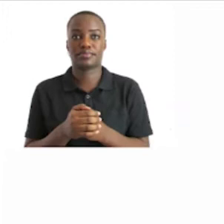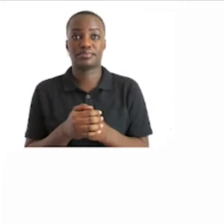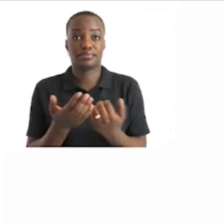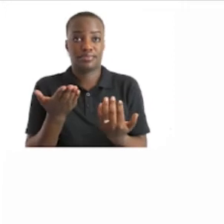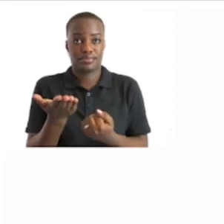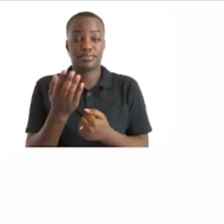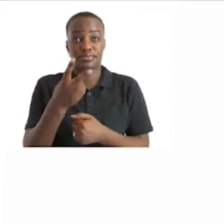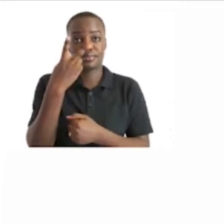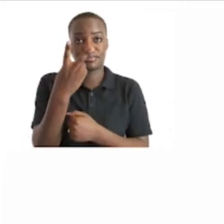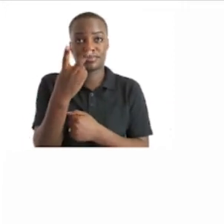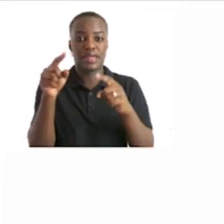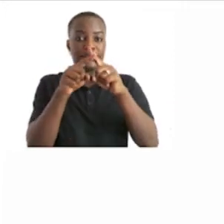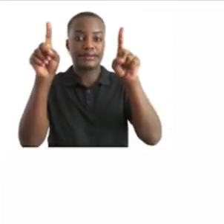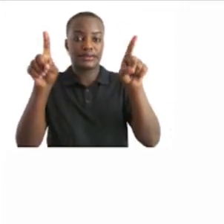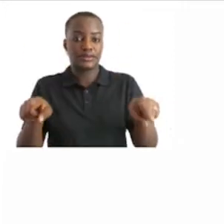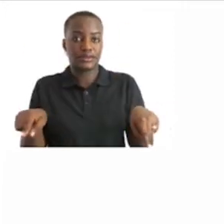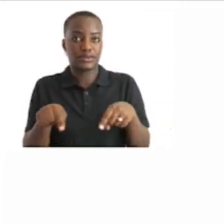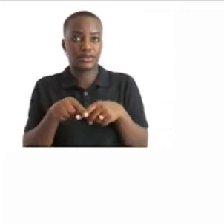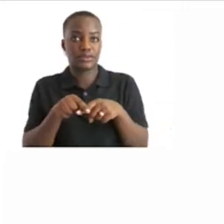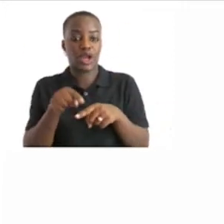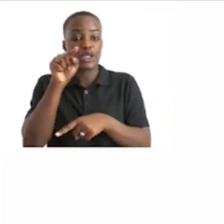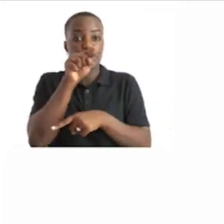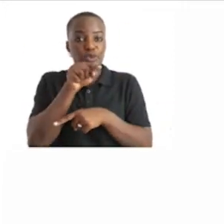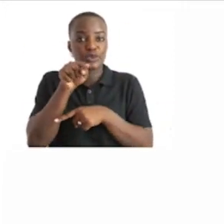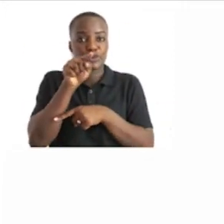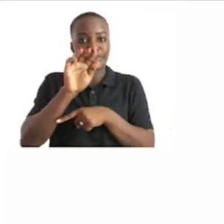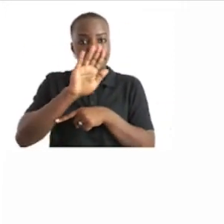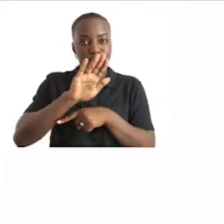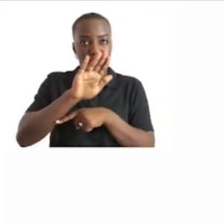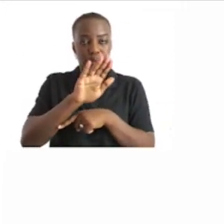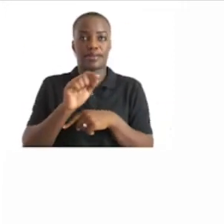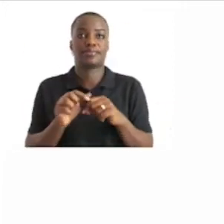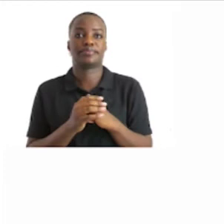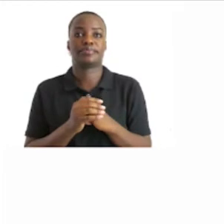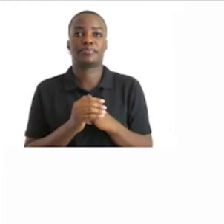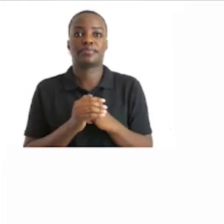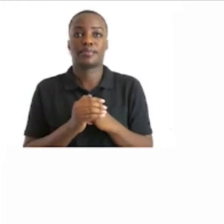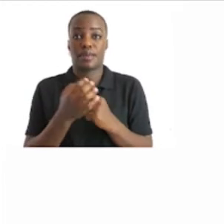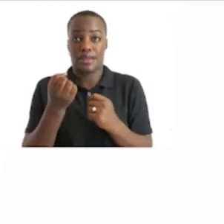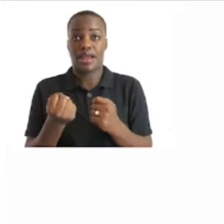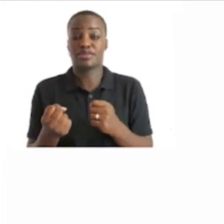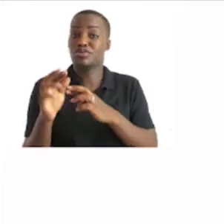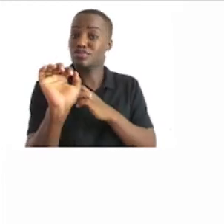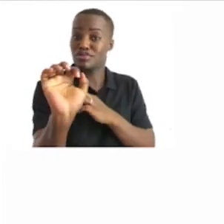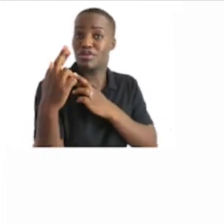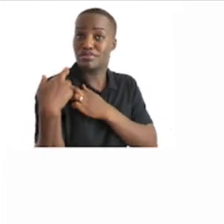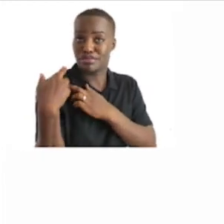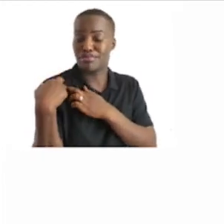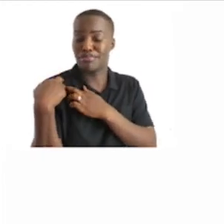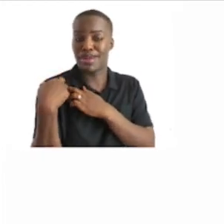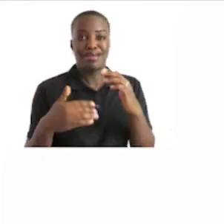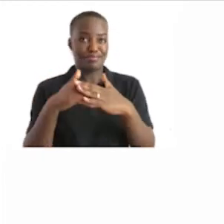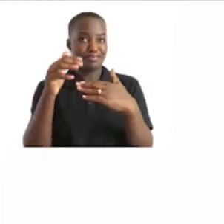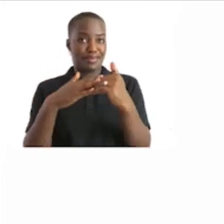Here we can see that there are frames and dots that are inside the frames. It is our job as builders